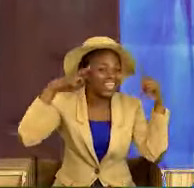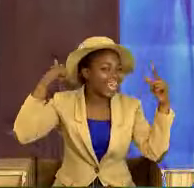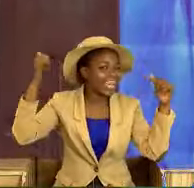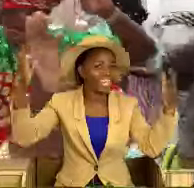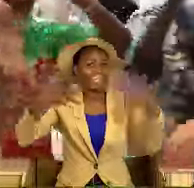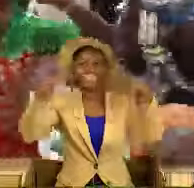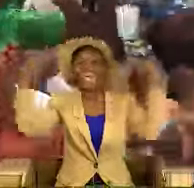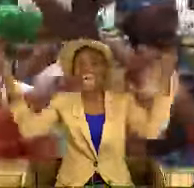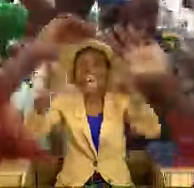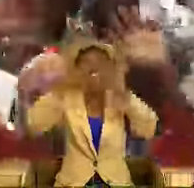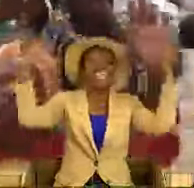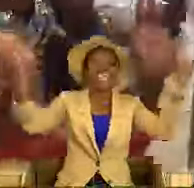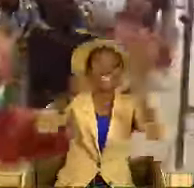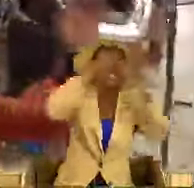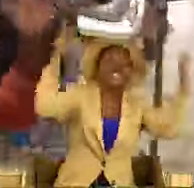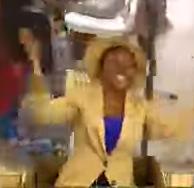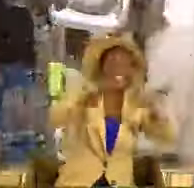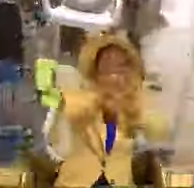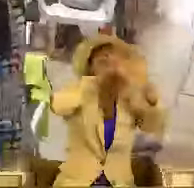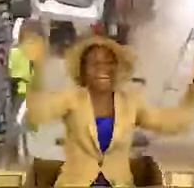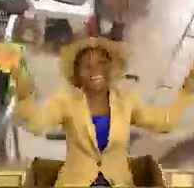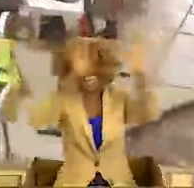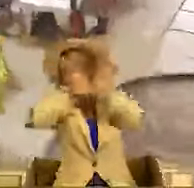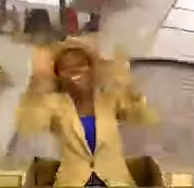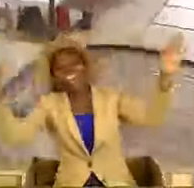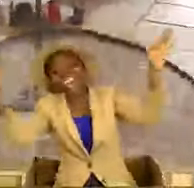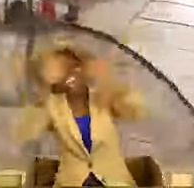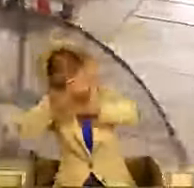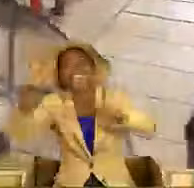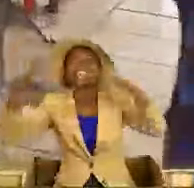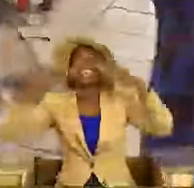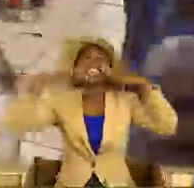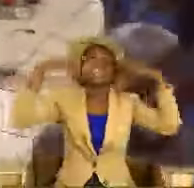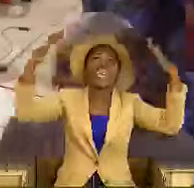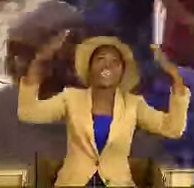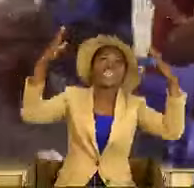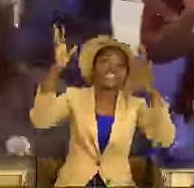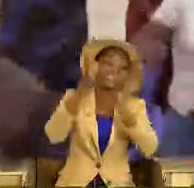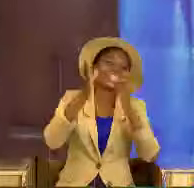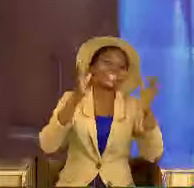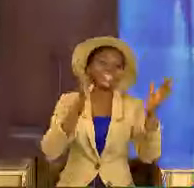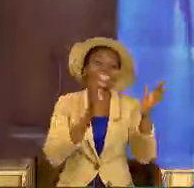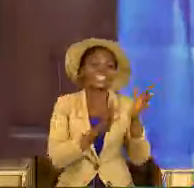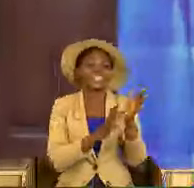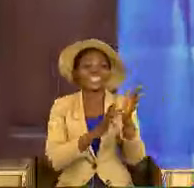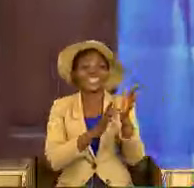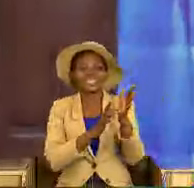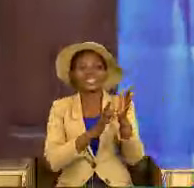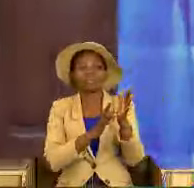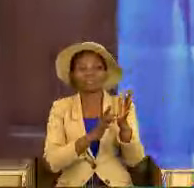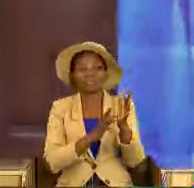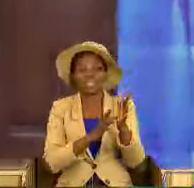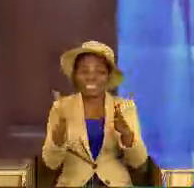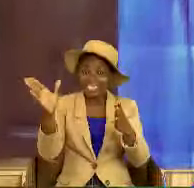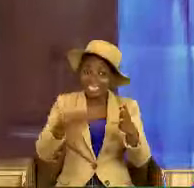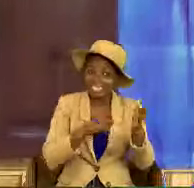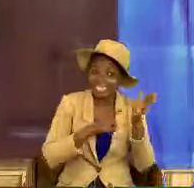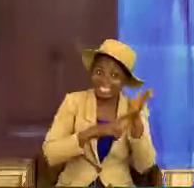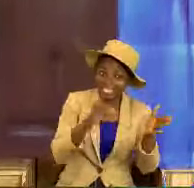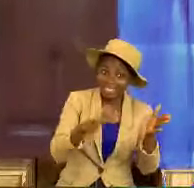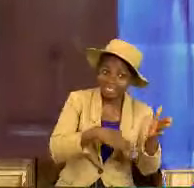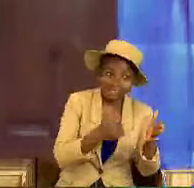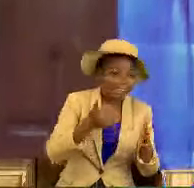hallelujah hallu thank you thank you Jesus s this song loud and clear where